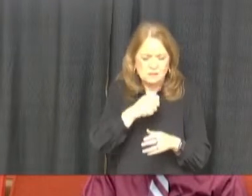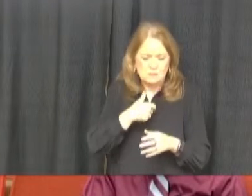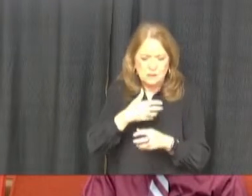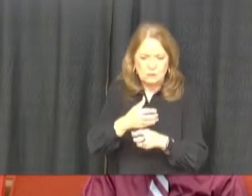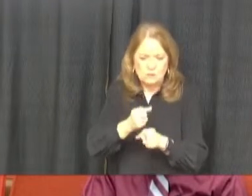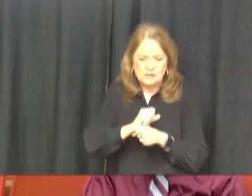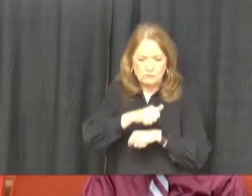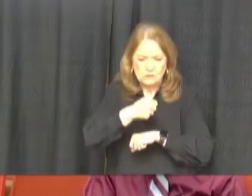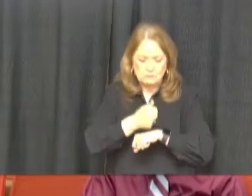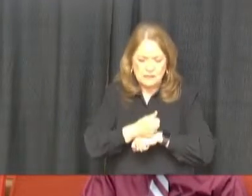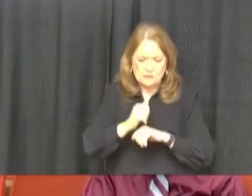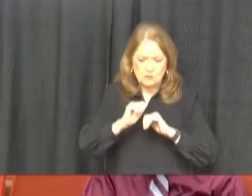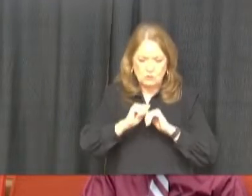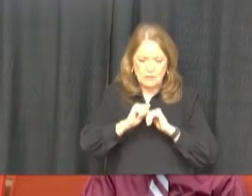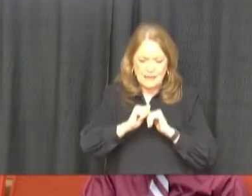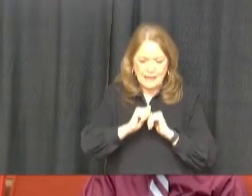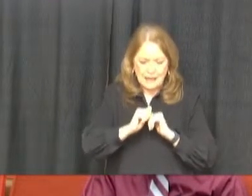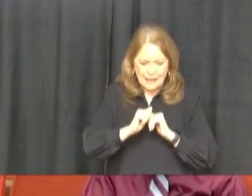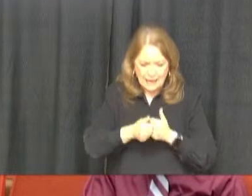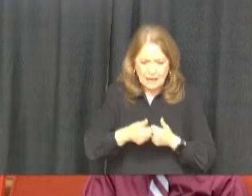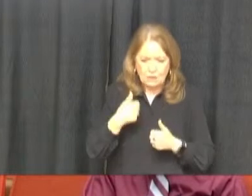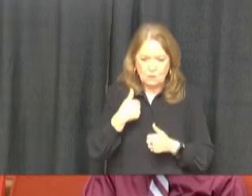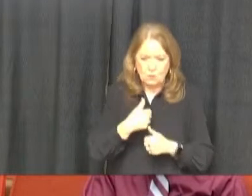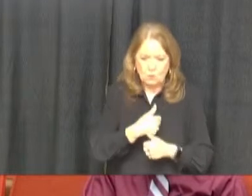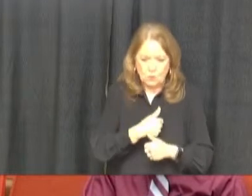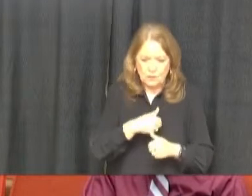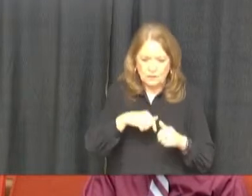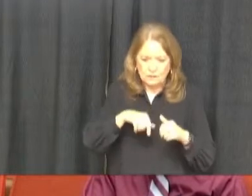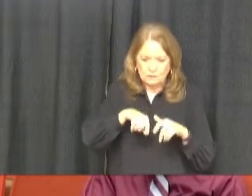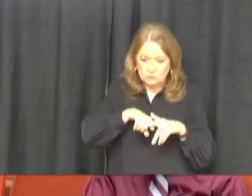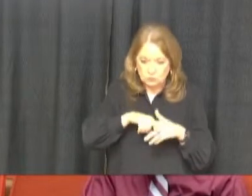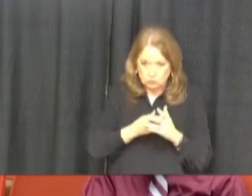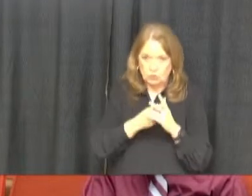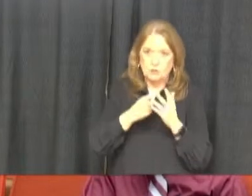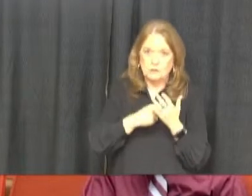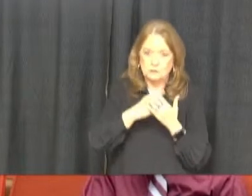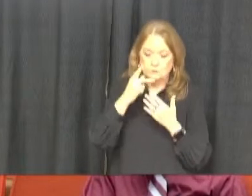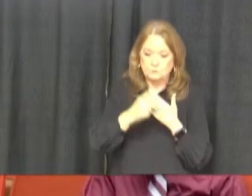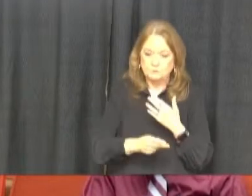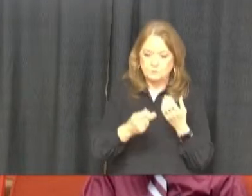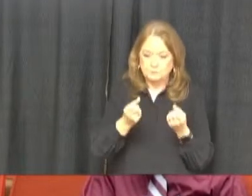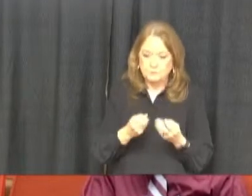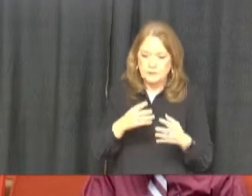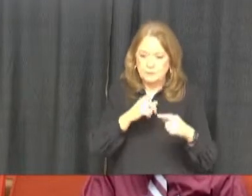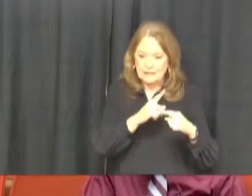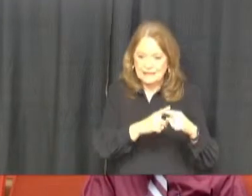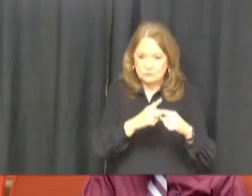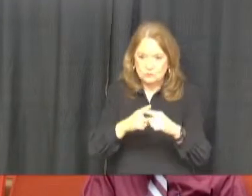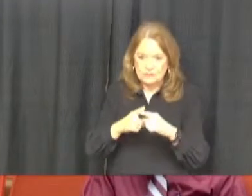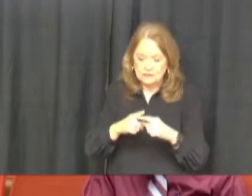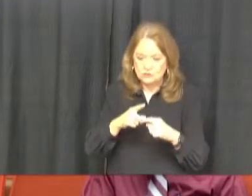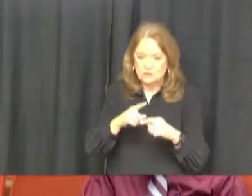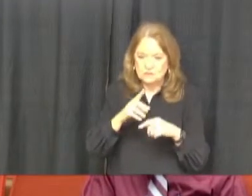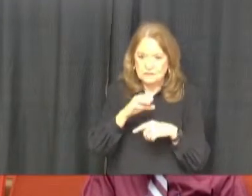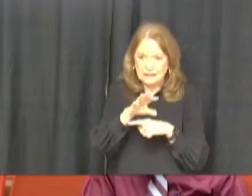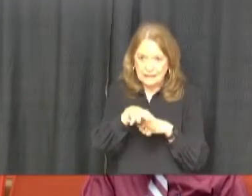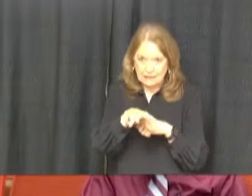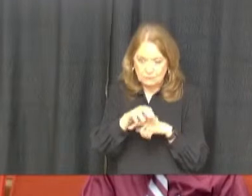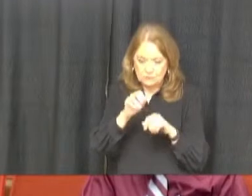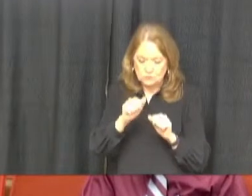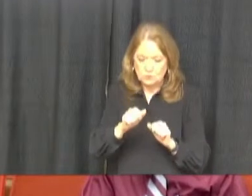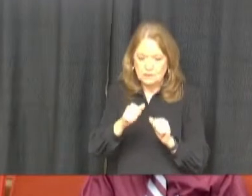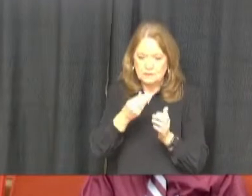was based on how we initially get into this program and the number of intersections and cameras that we're able to